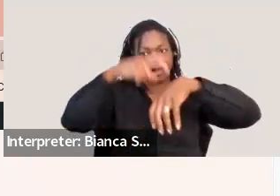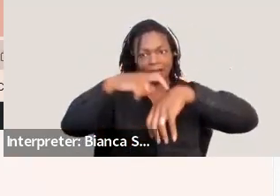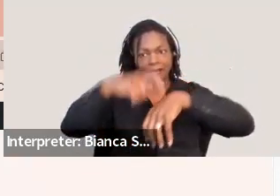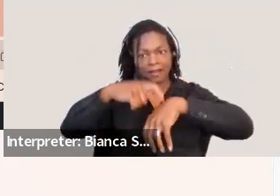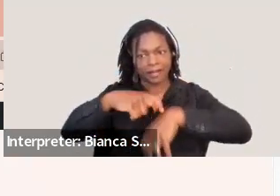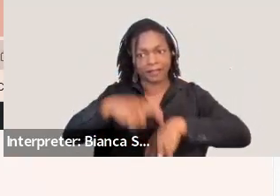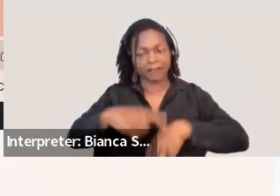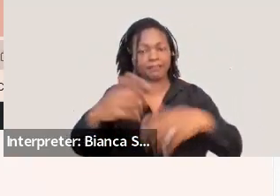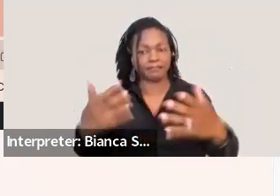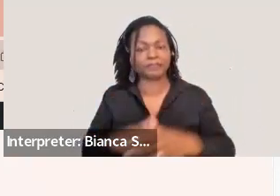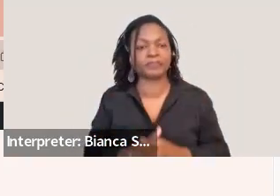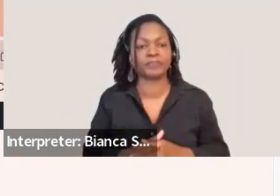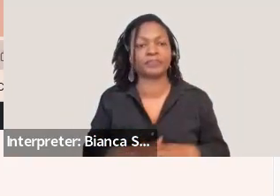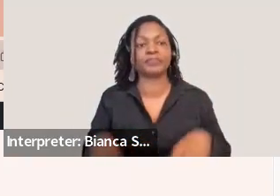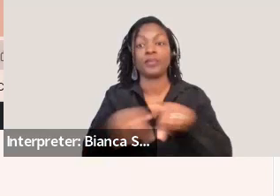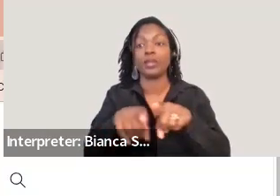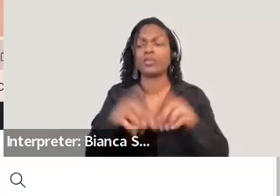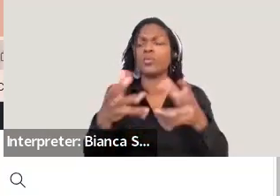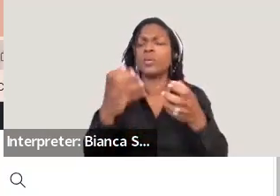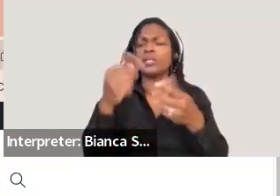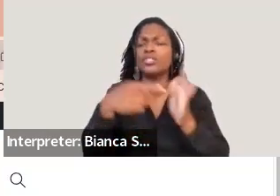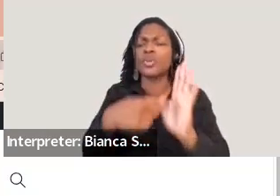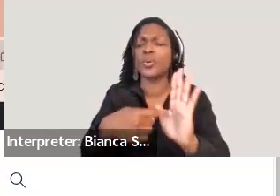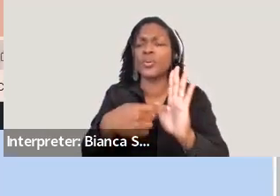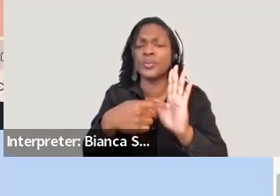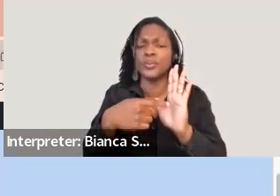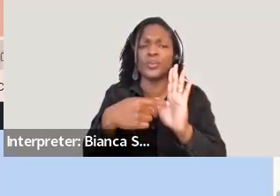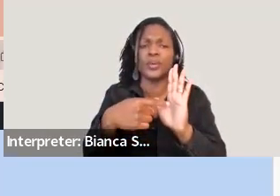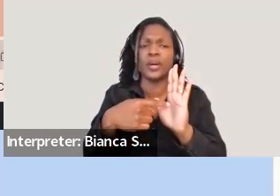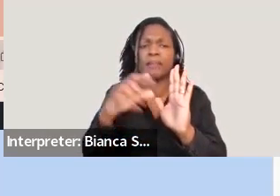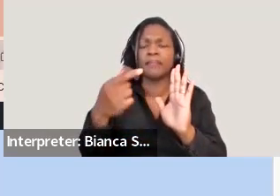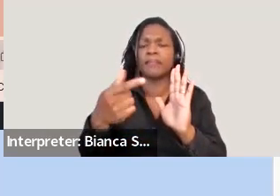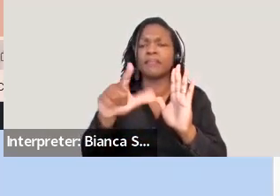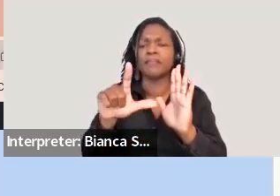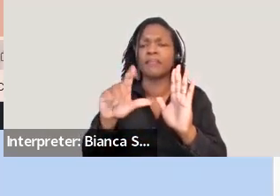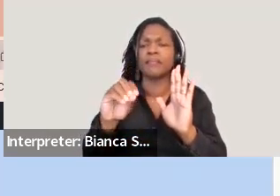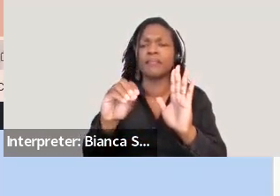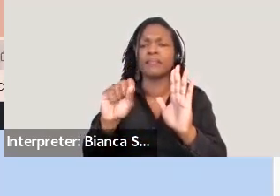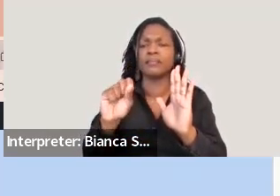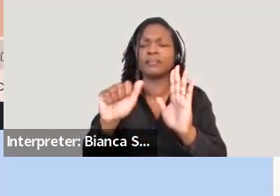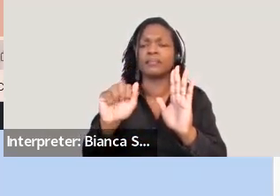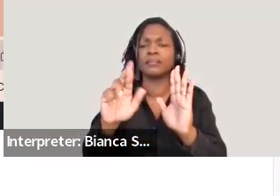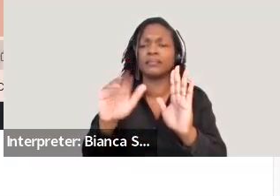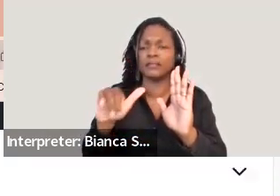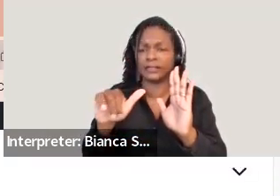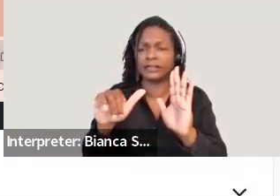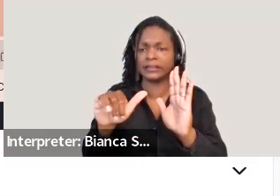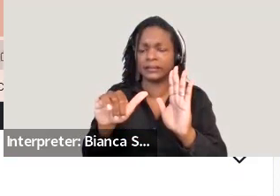Special Education Glossary. There we go. And we have